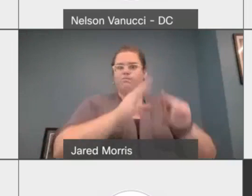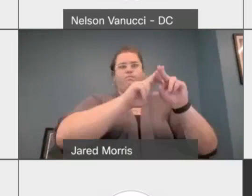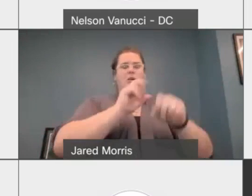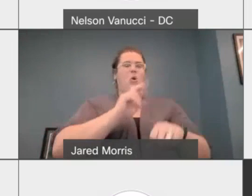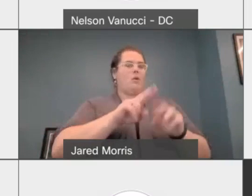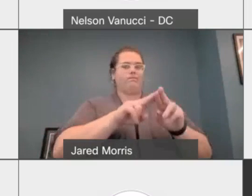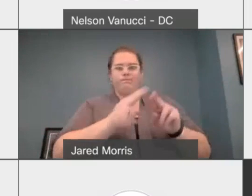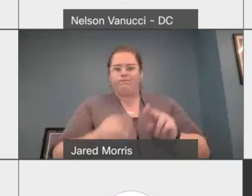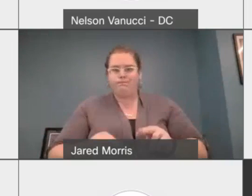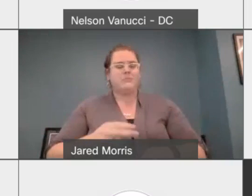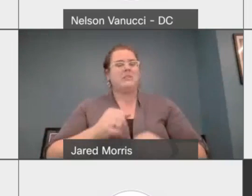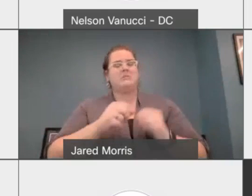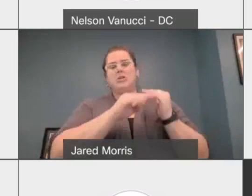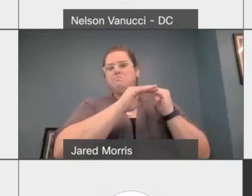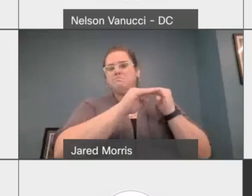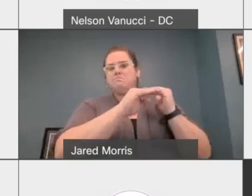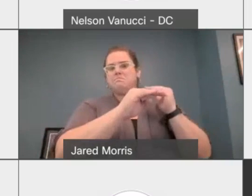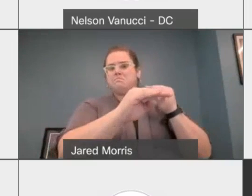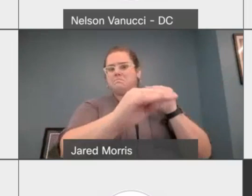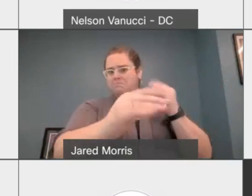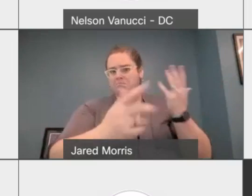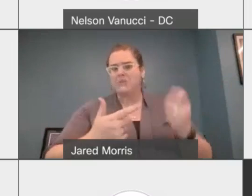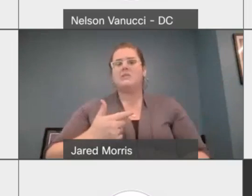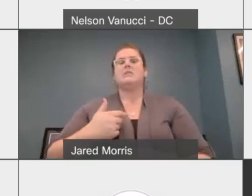strategies that have been provided throughout the community.